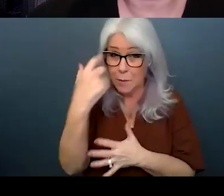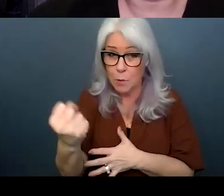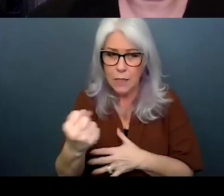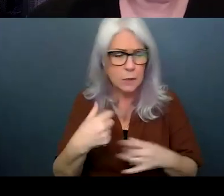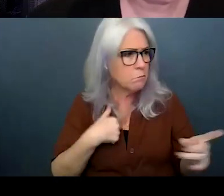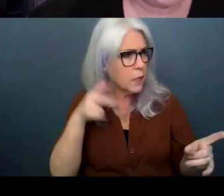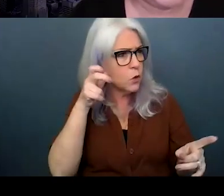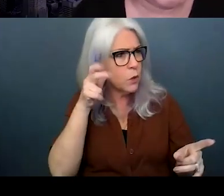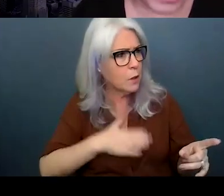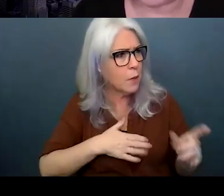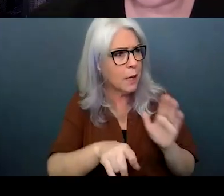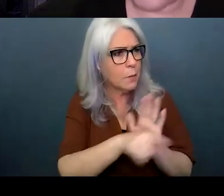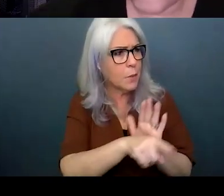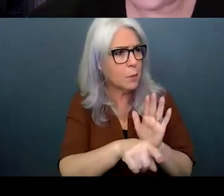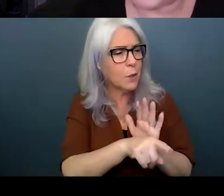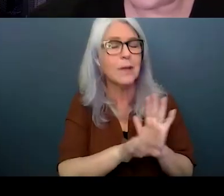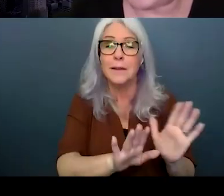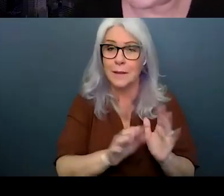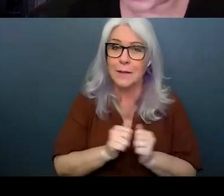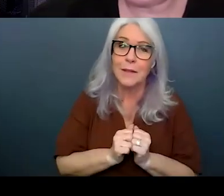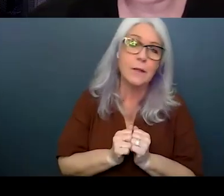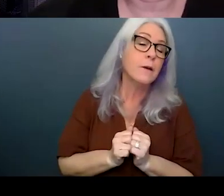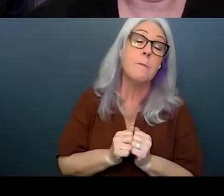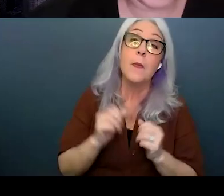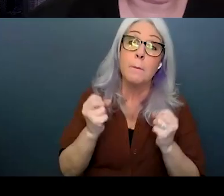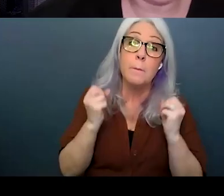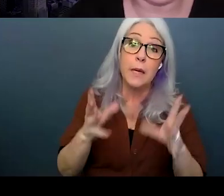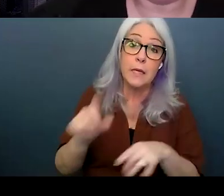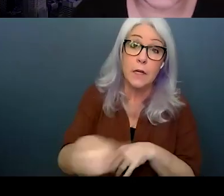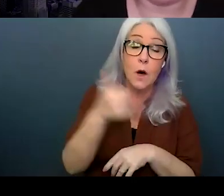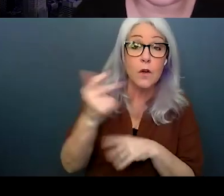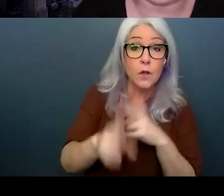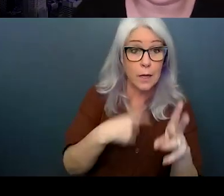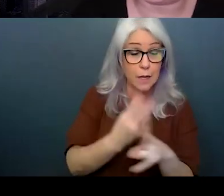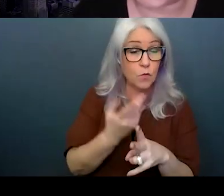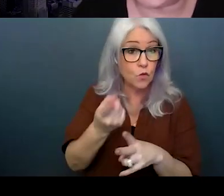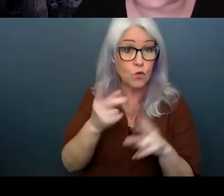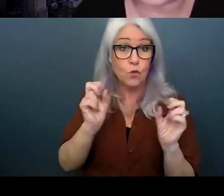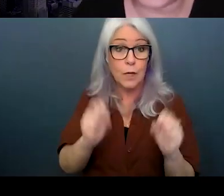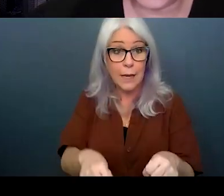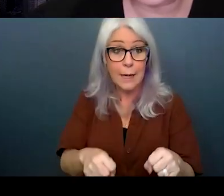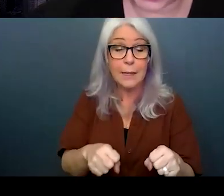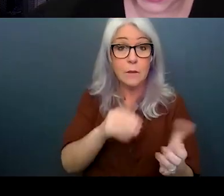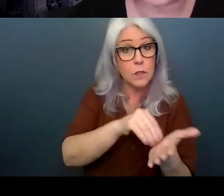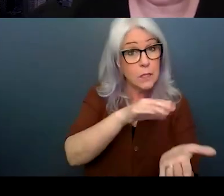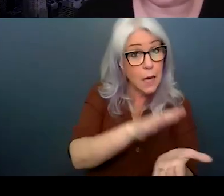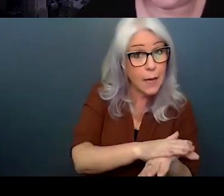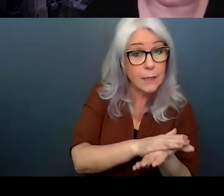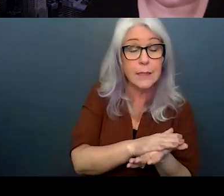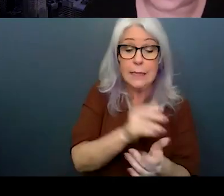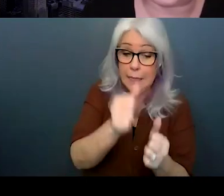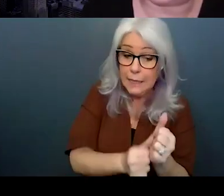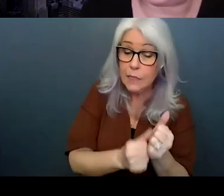if you can hear an alarm. But there are many other types that you might potentially cite, and each